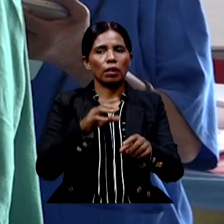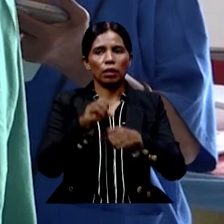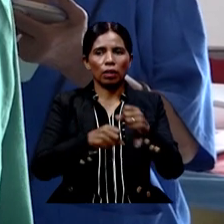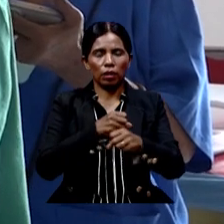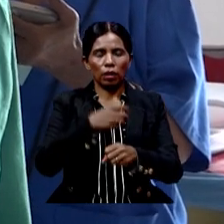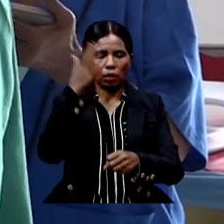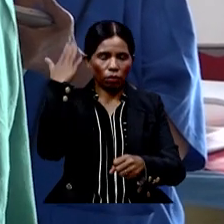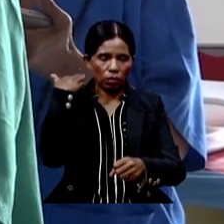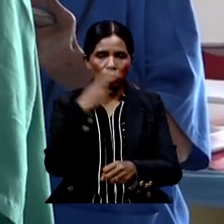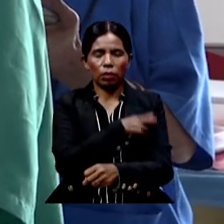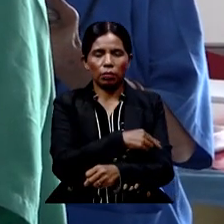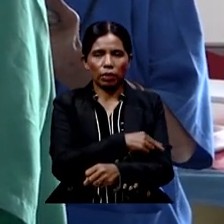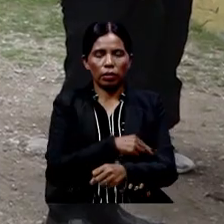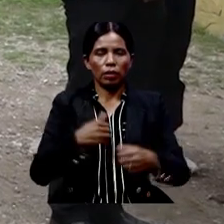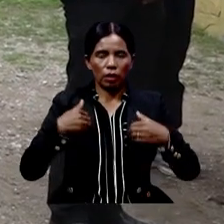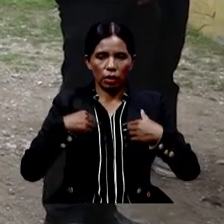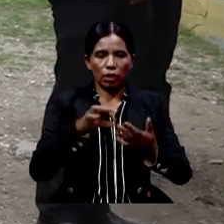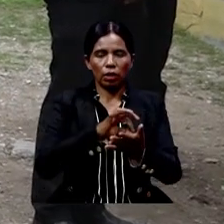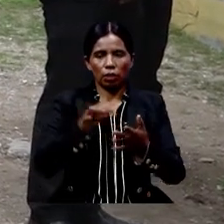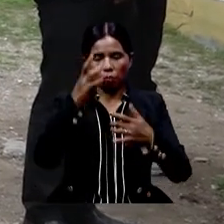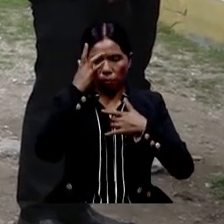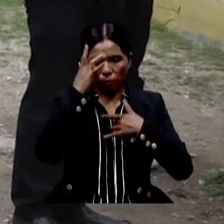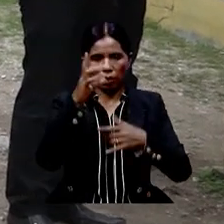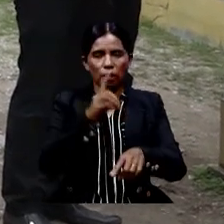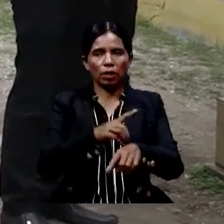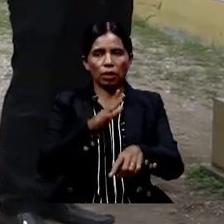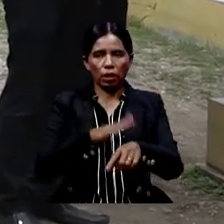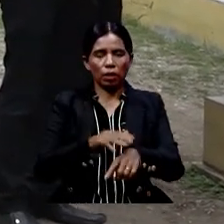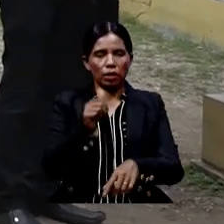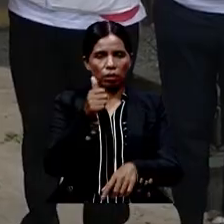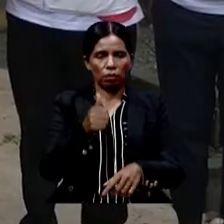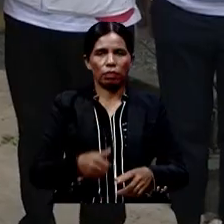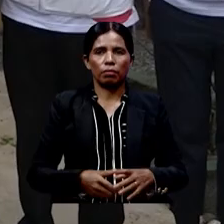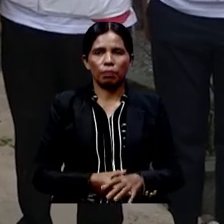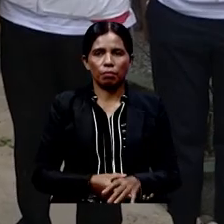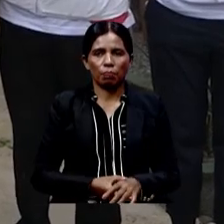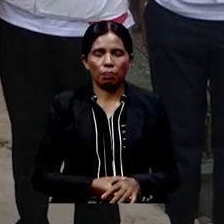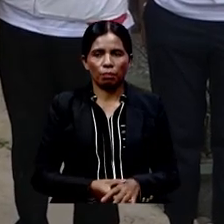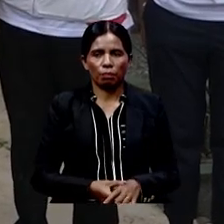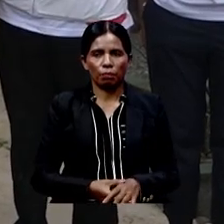kotuk centro saúde refere resista moras dengue sanulu. Celina Lopes, Dilma Suzeti, Gemen.